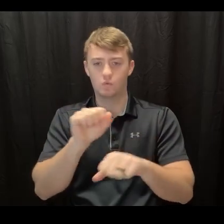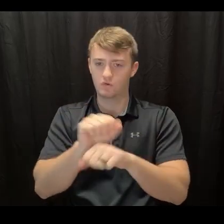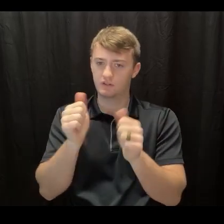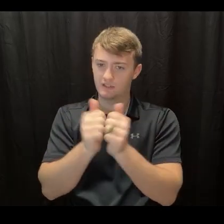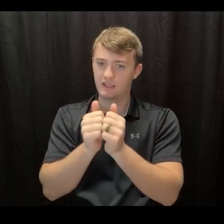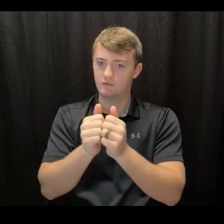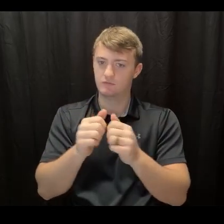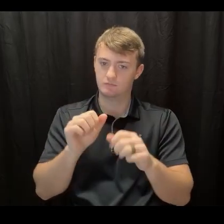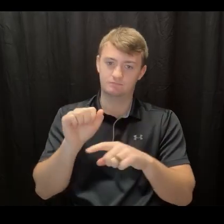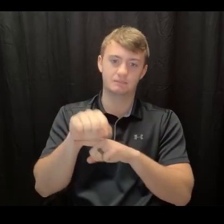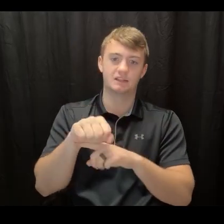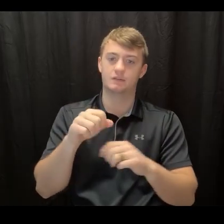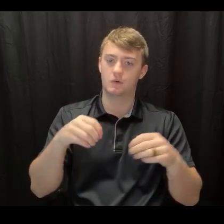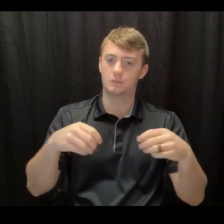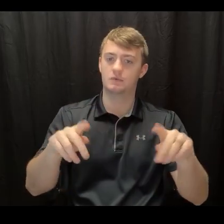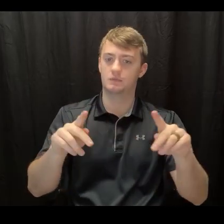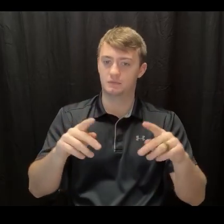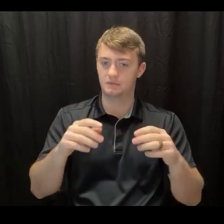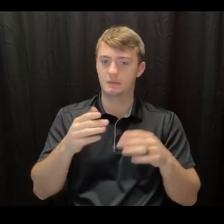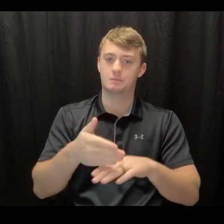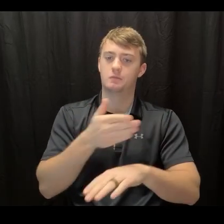tackle opportunities for improvement.